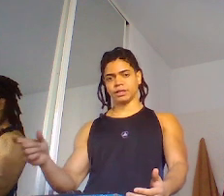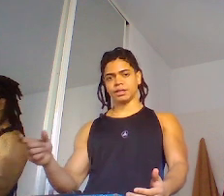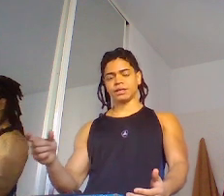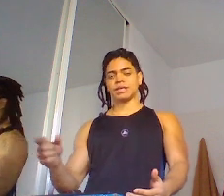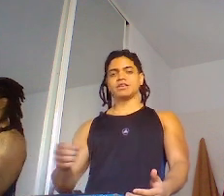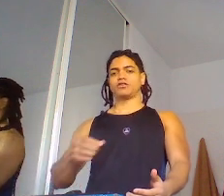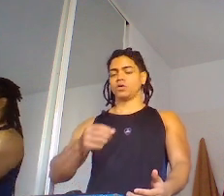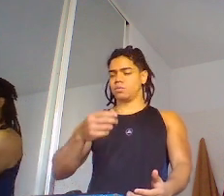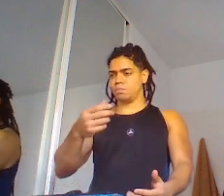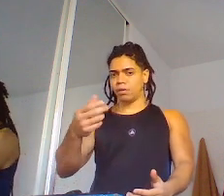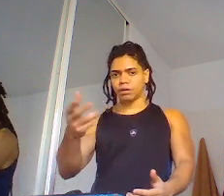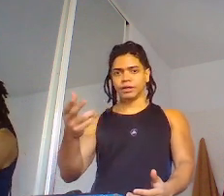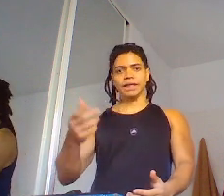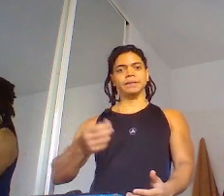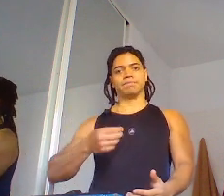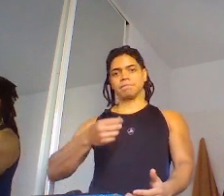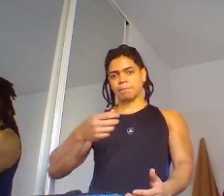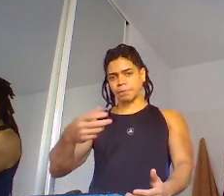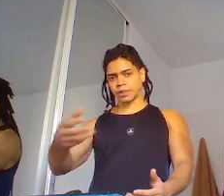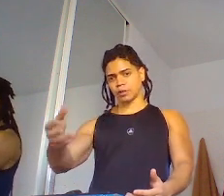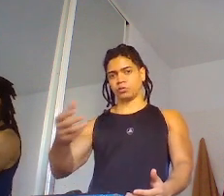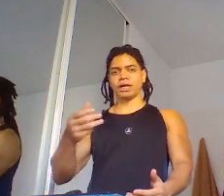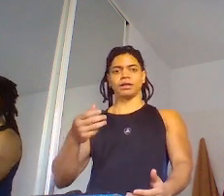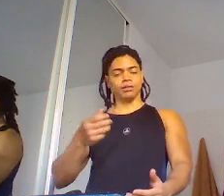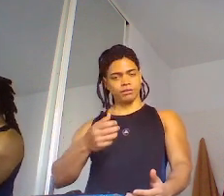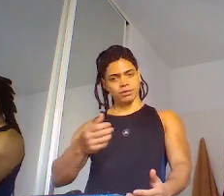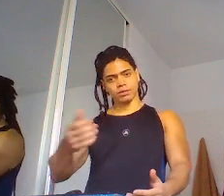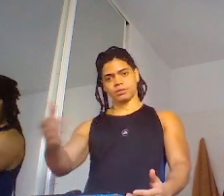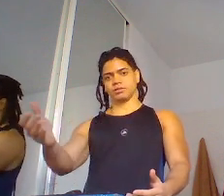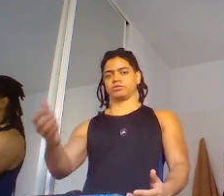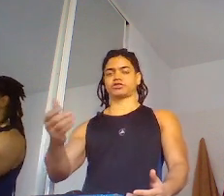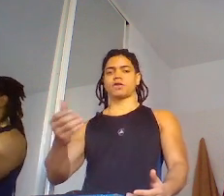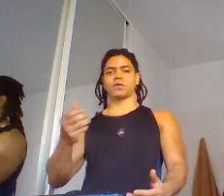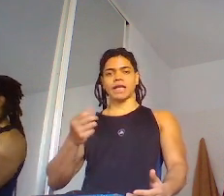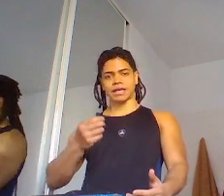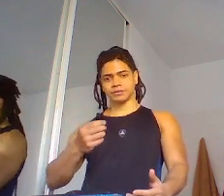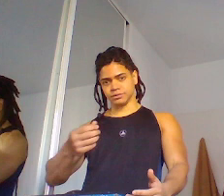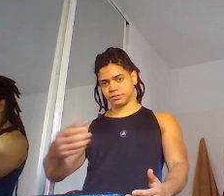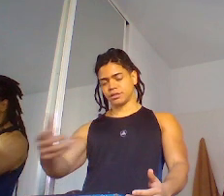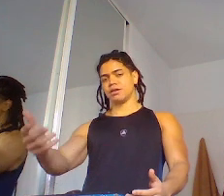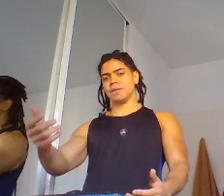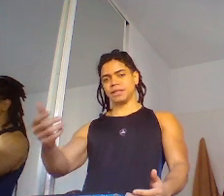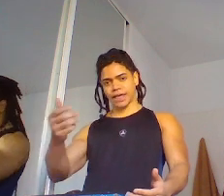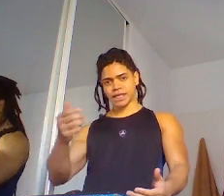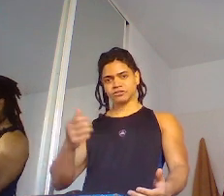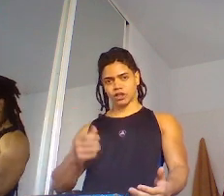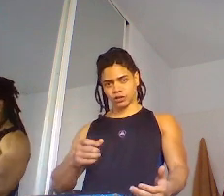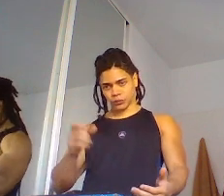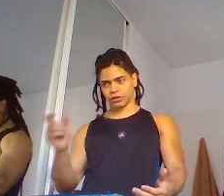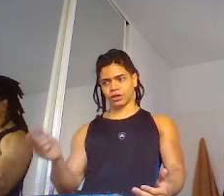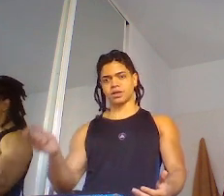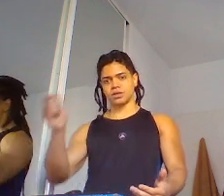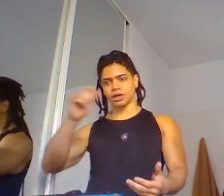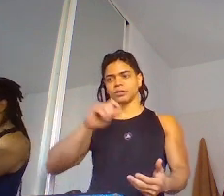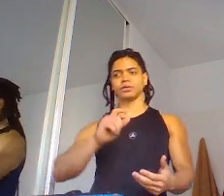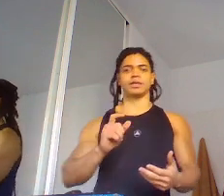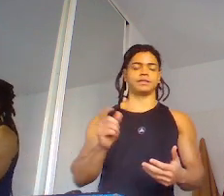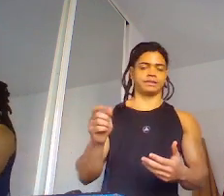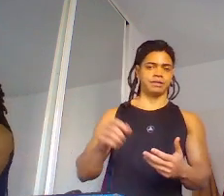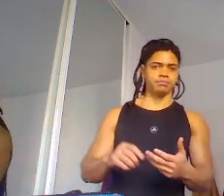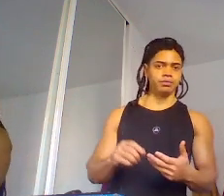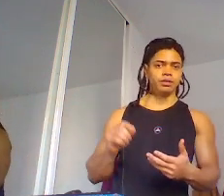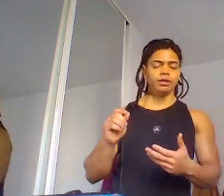care. So marketing, rent, software license, maintenance contracts are